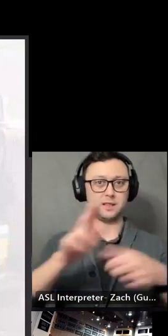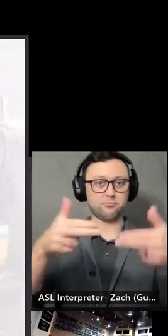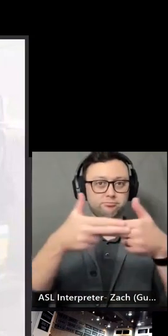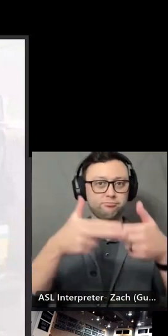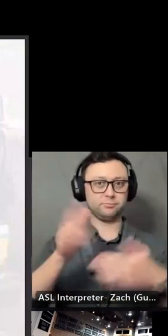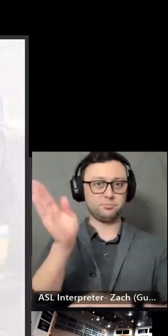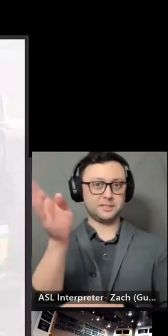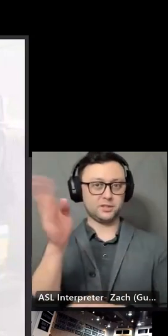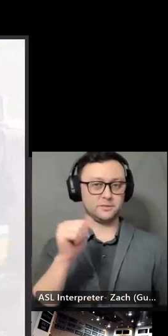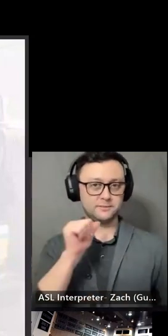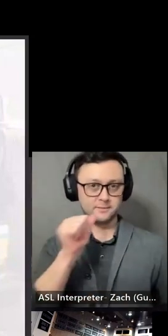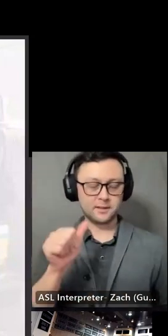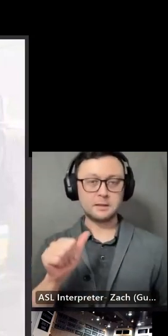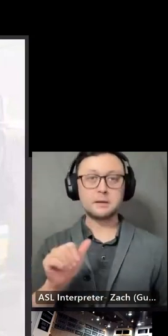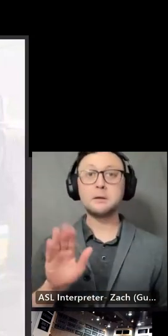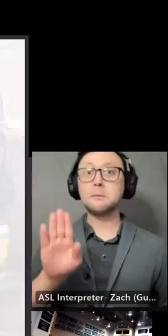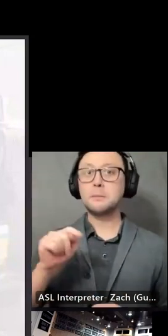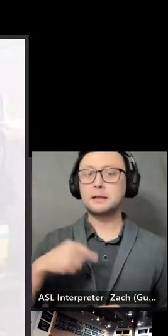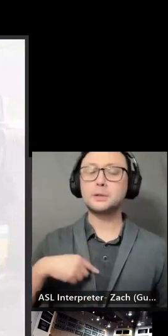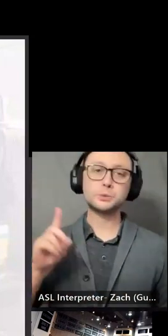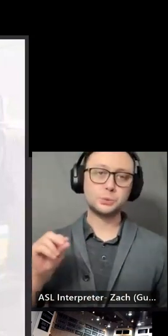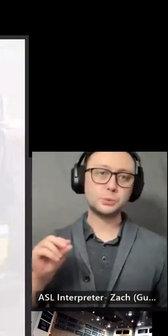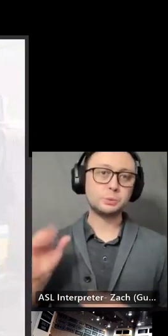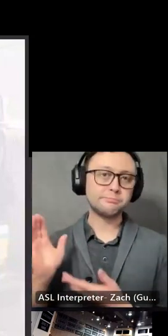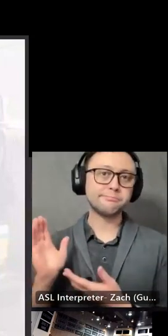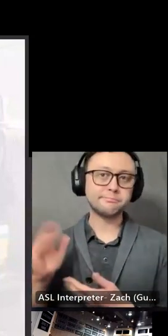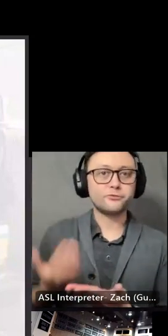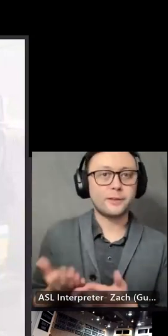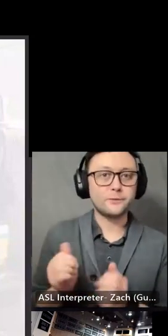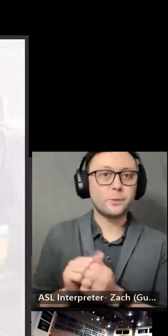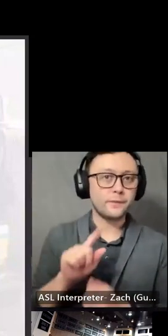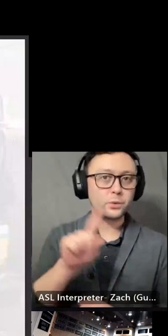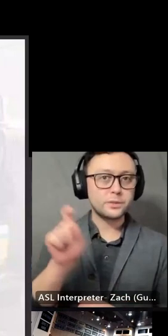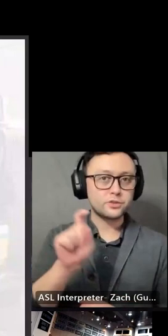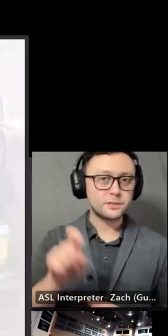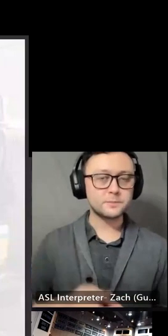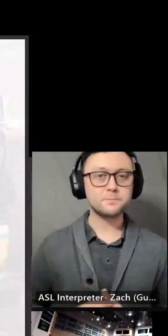presentation. But I want to express